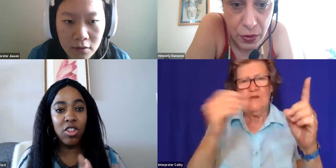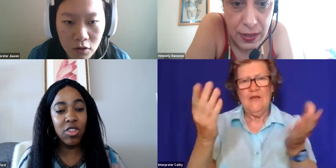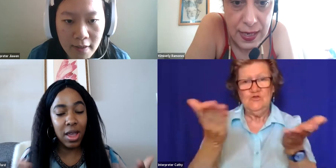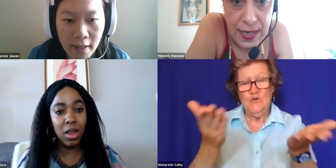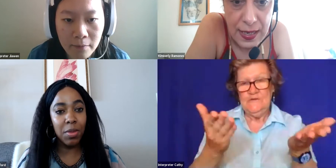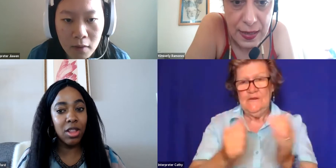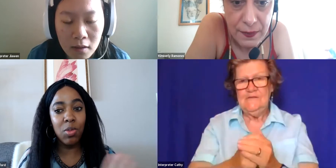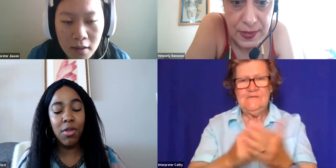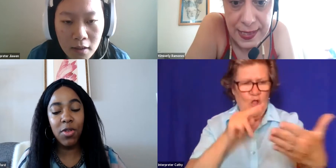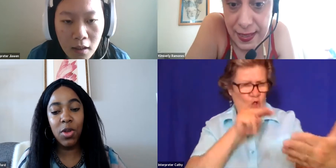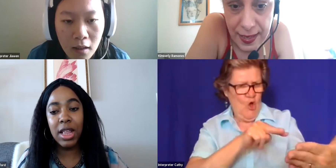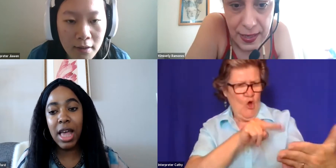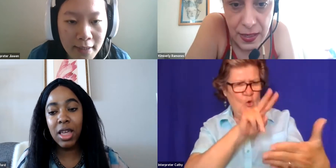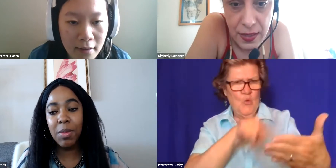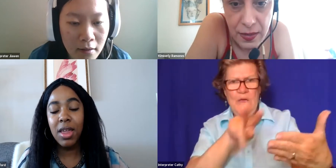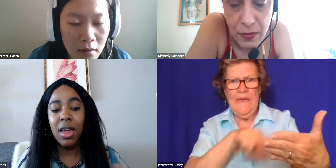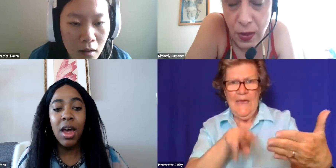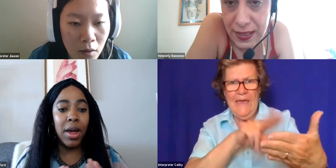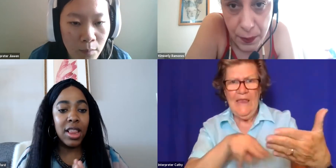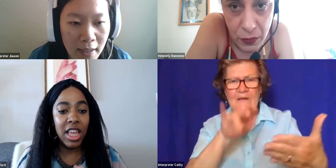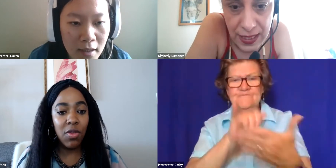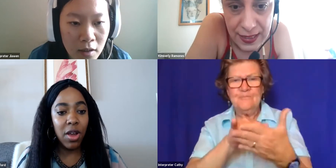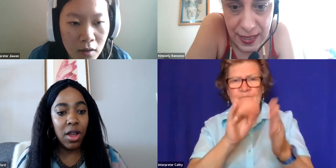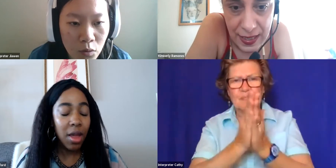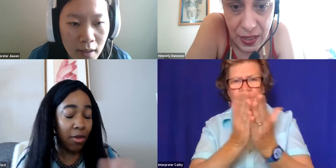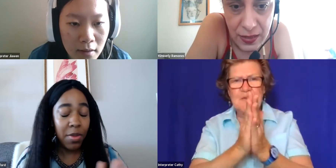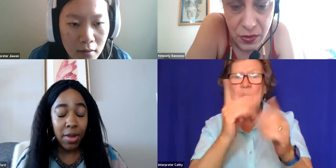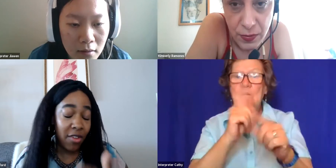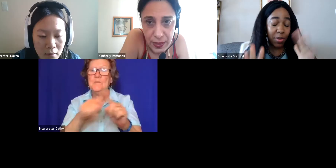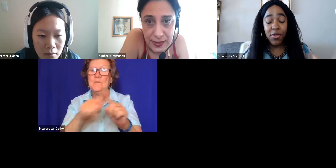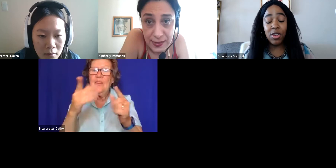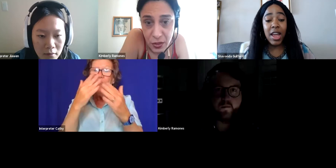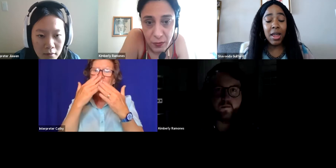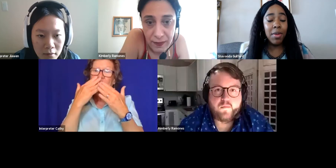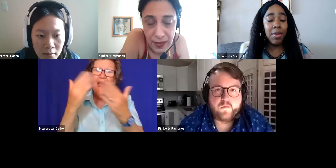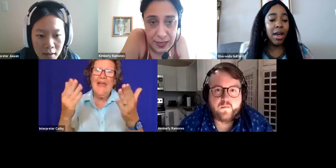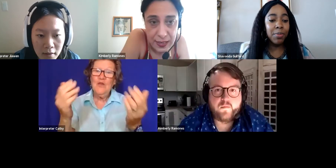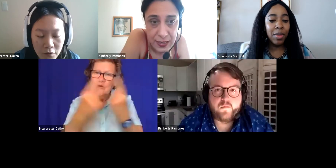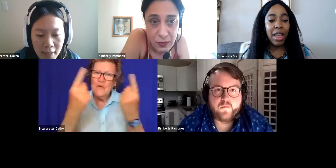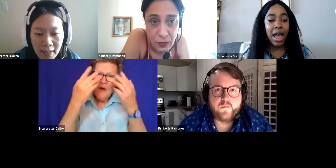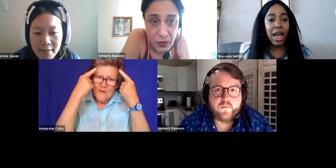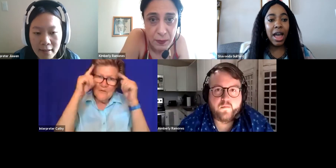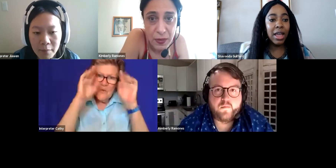some questions that can be answered by reviewing that document. But thank you everybody for your time.